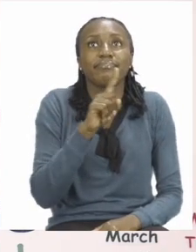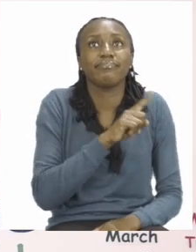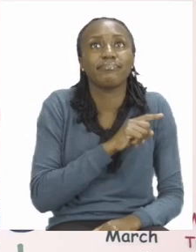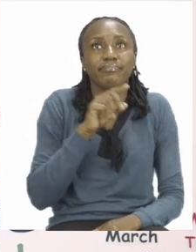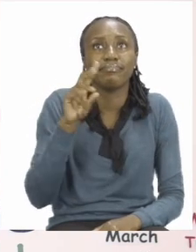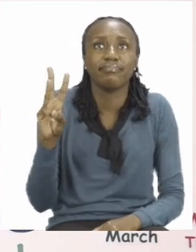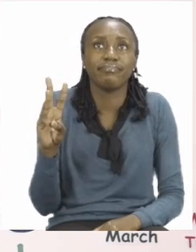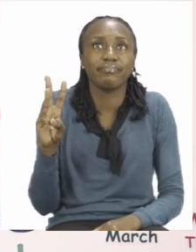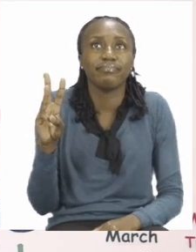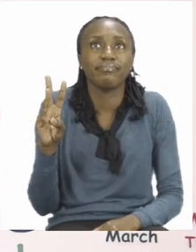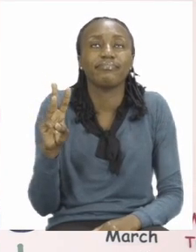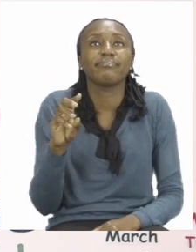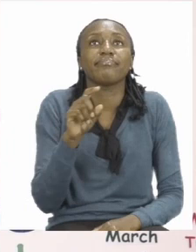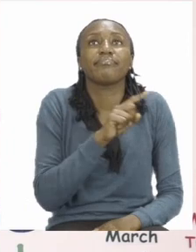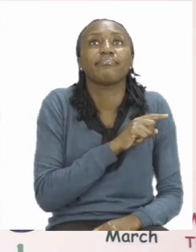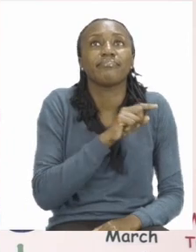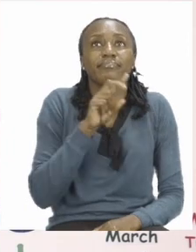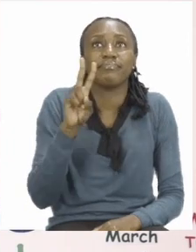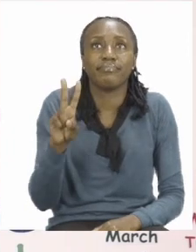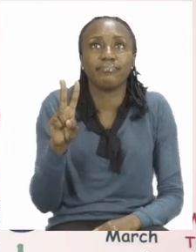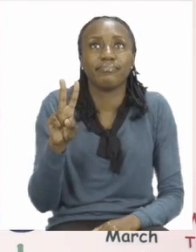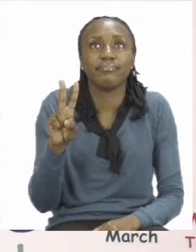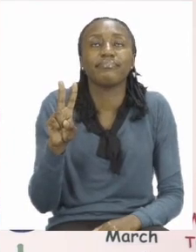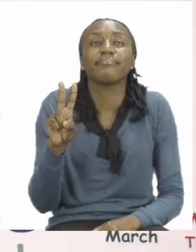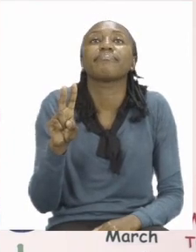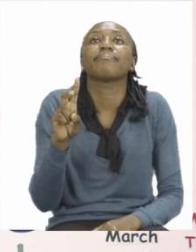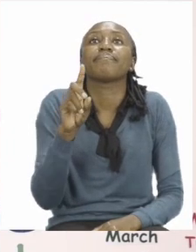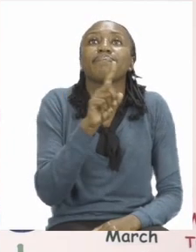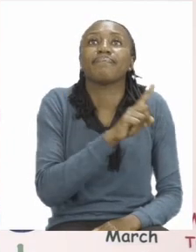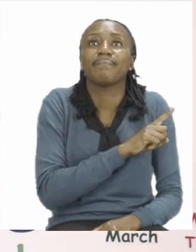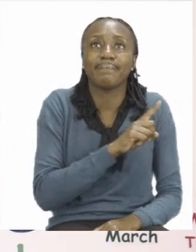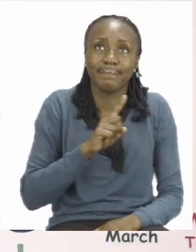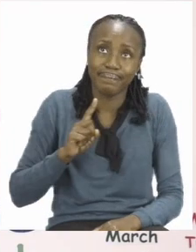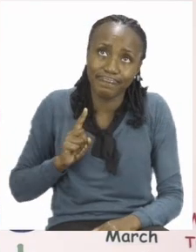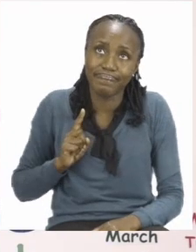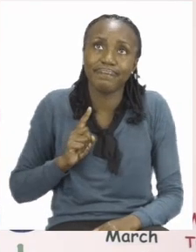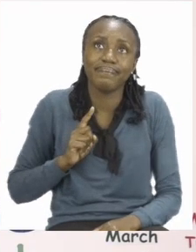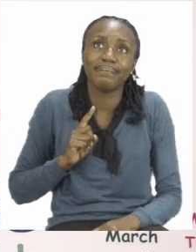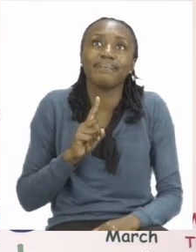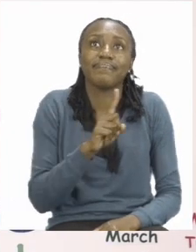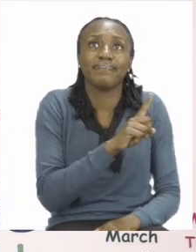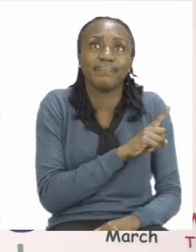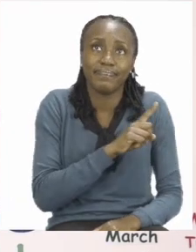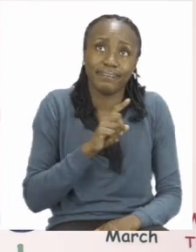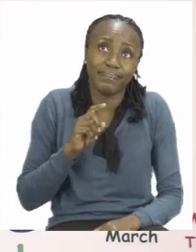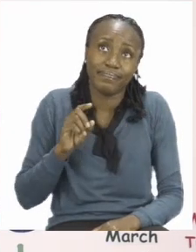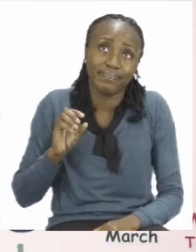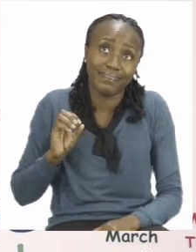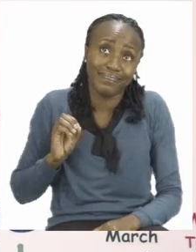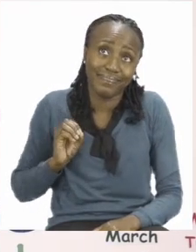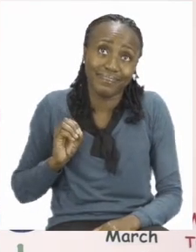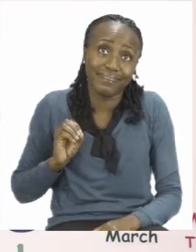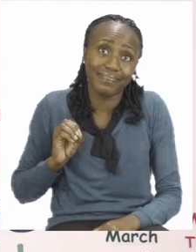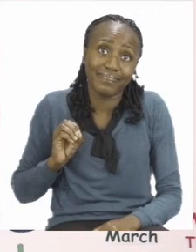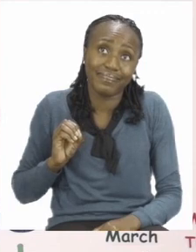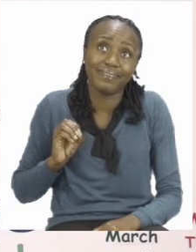14, 12, 13, 12, 11,